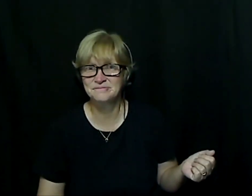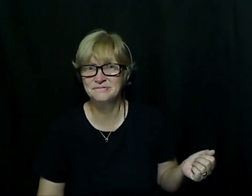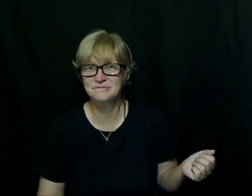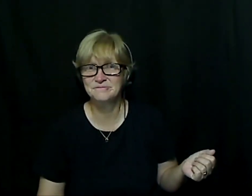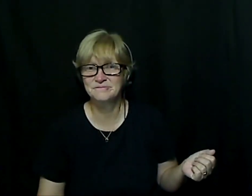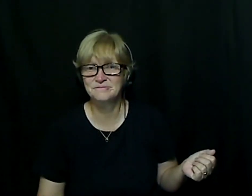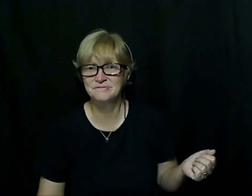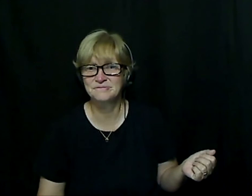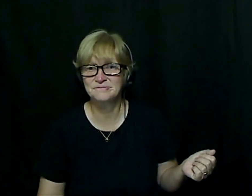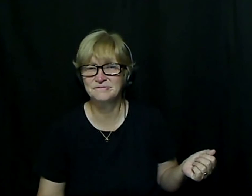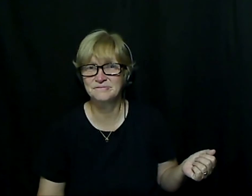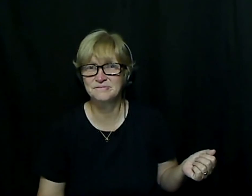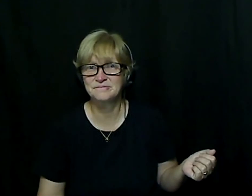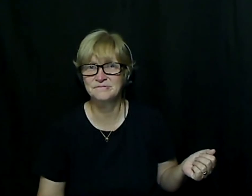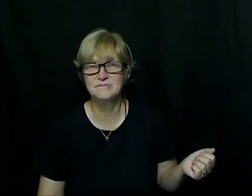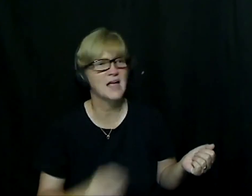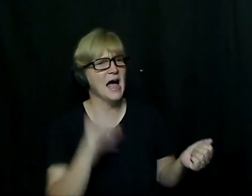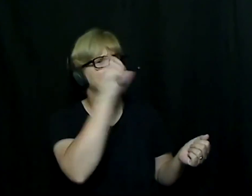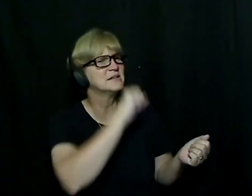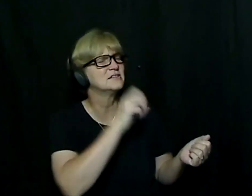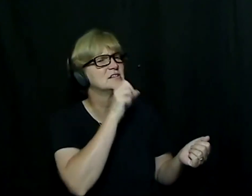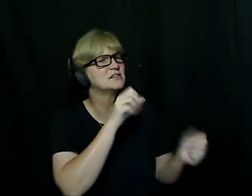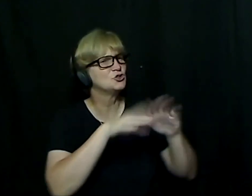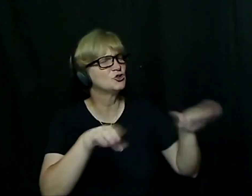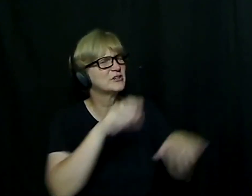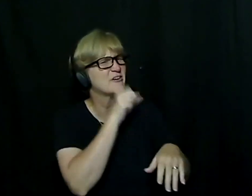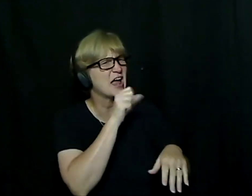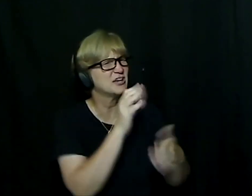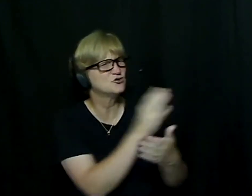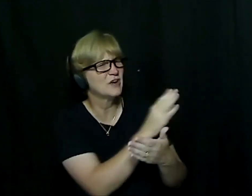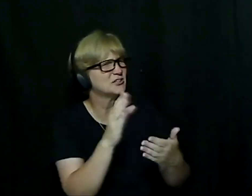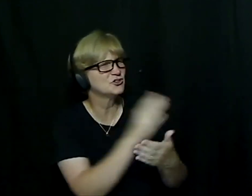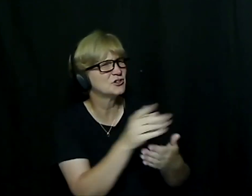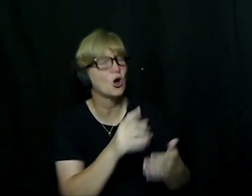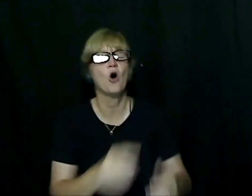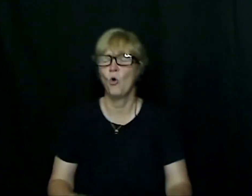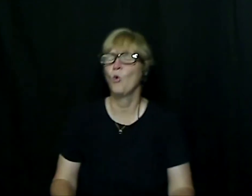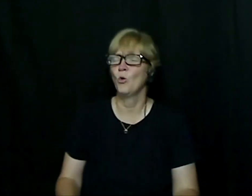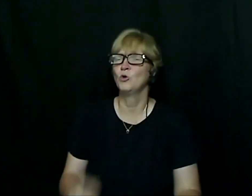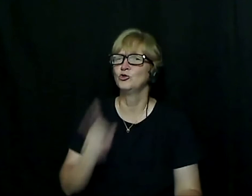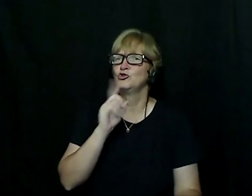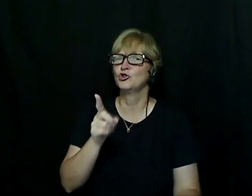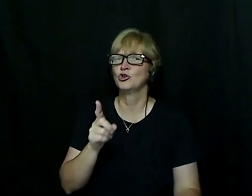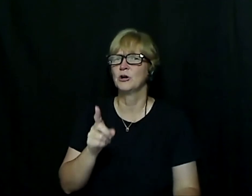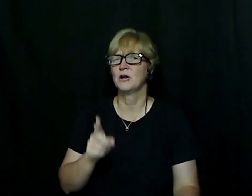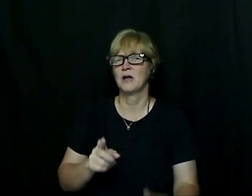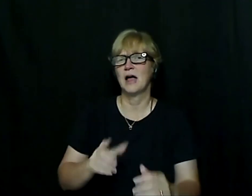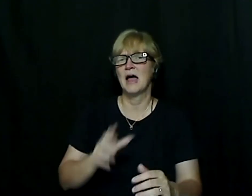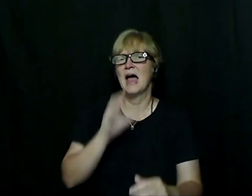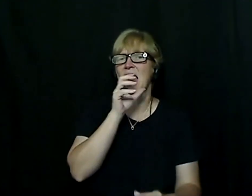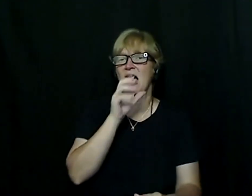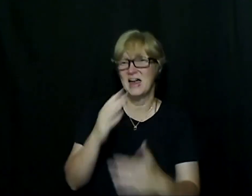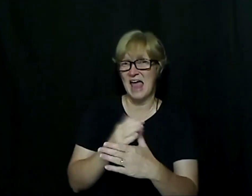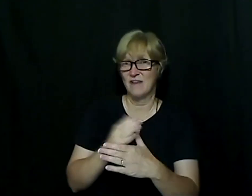Fast, very, very fast. How old were the children here? Sorry, they were on average 5 years and 5